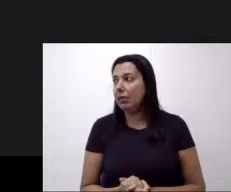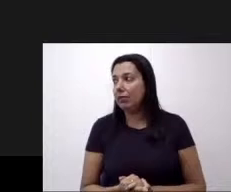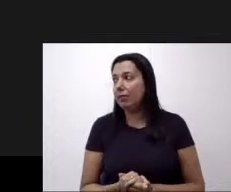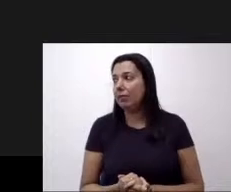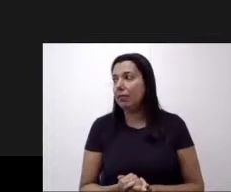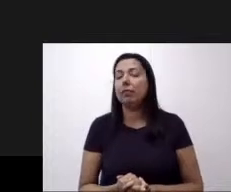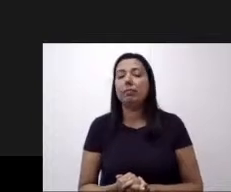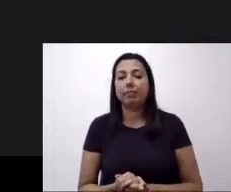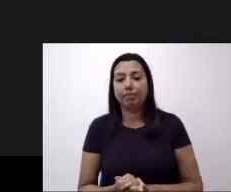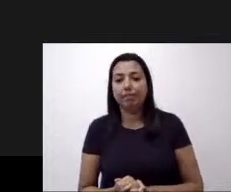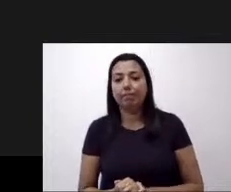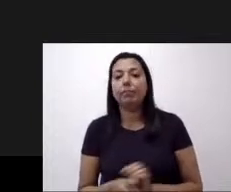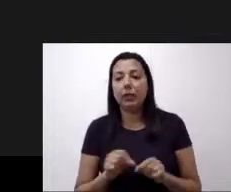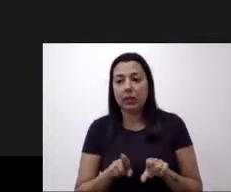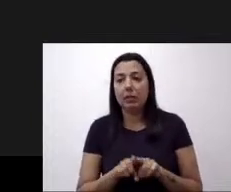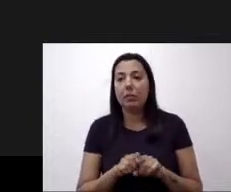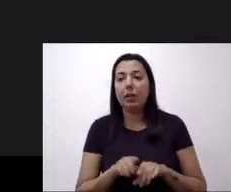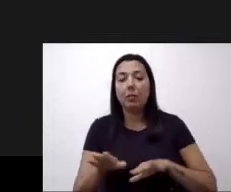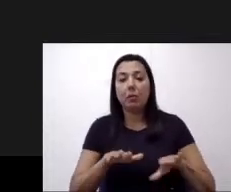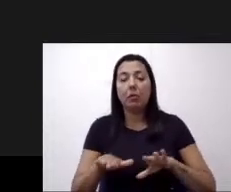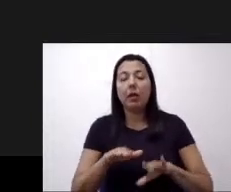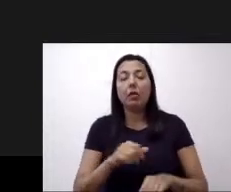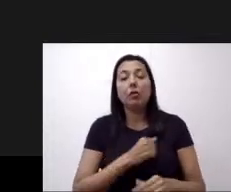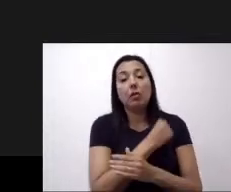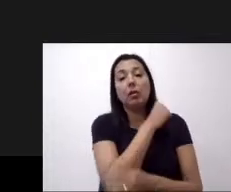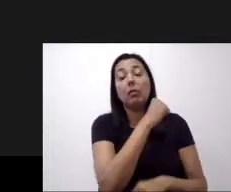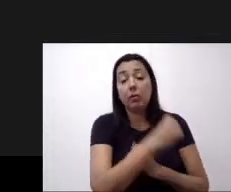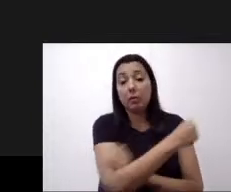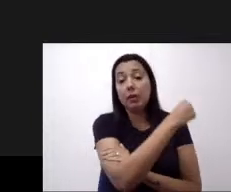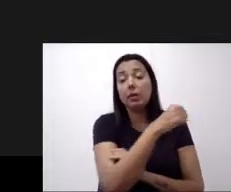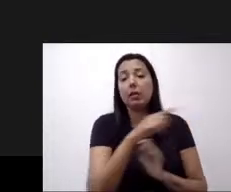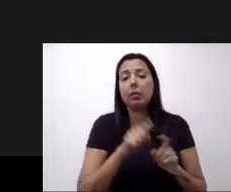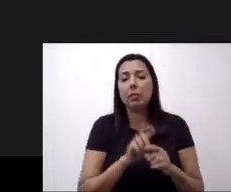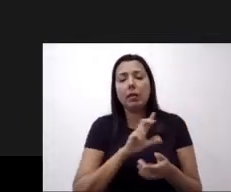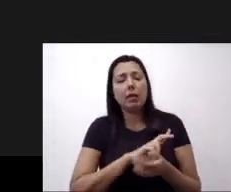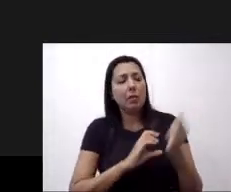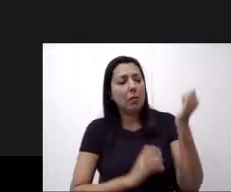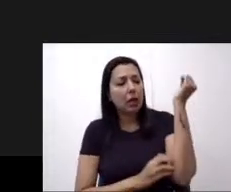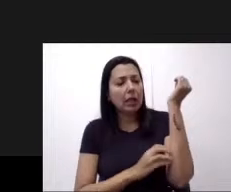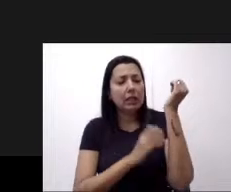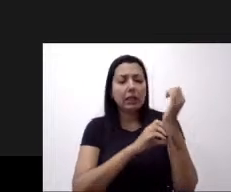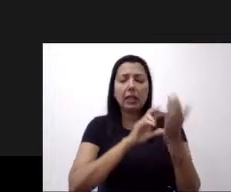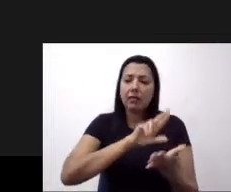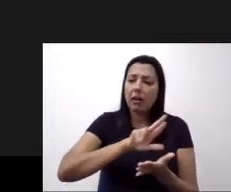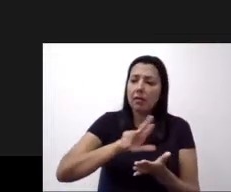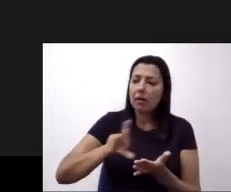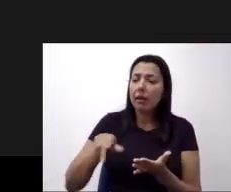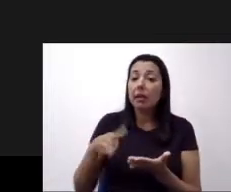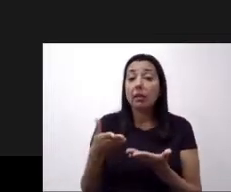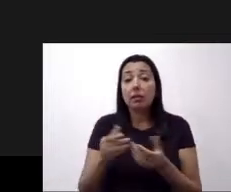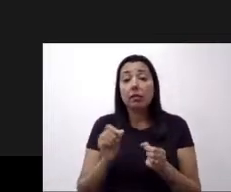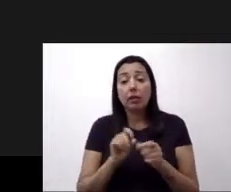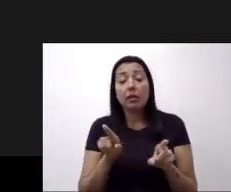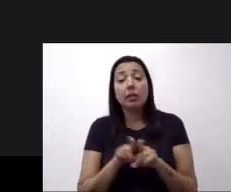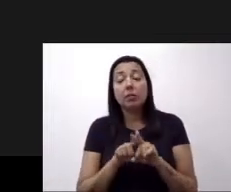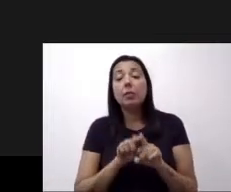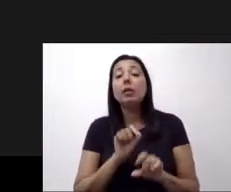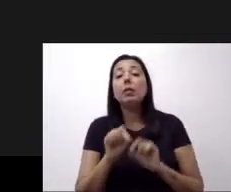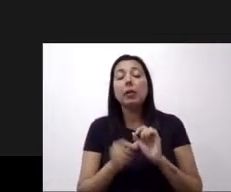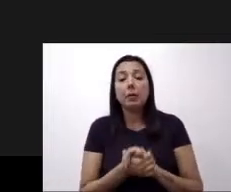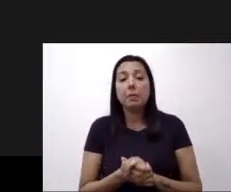government's bureaucracy, etc., etc. It has produced many results, and I can't expose all of